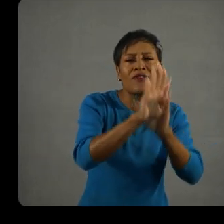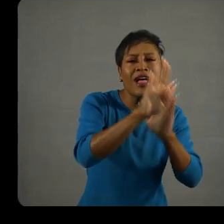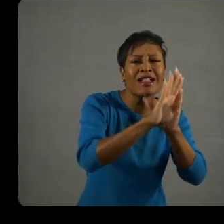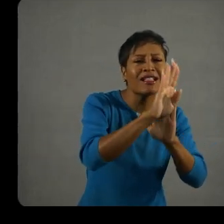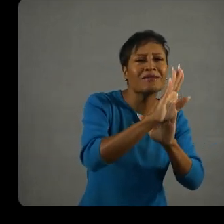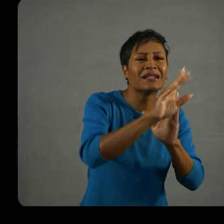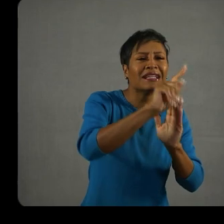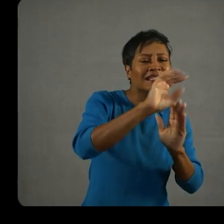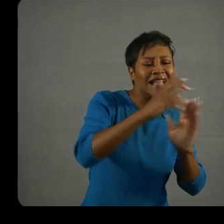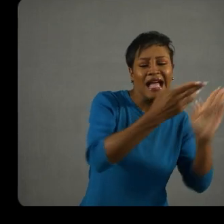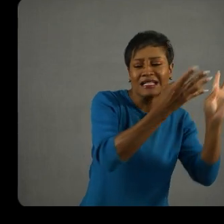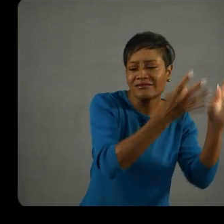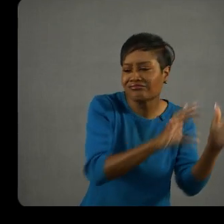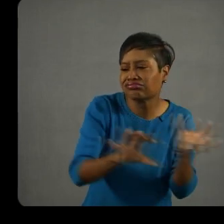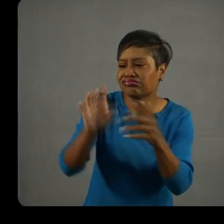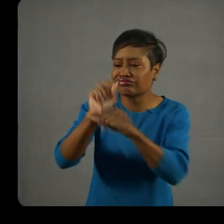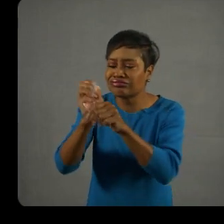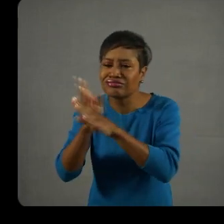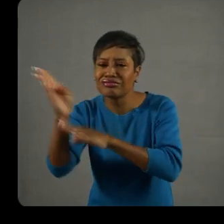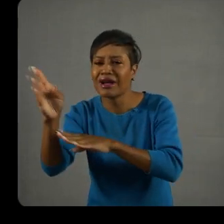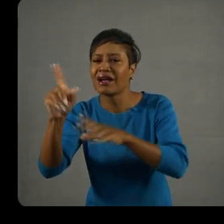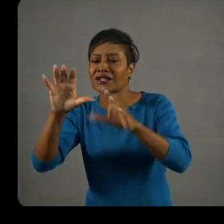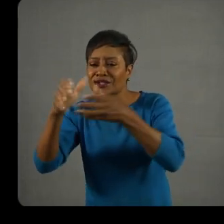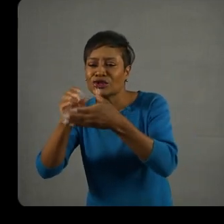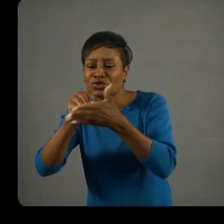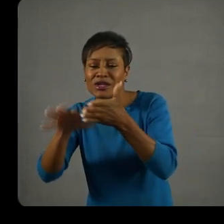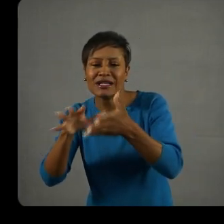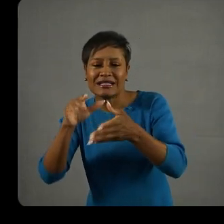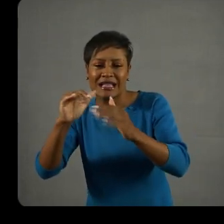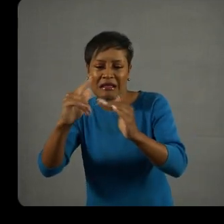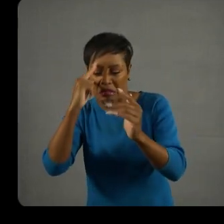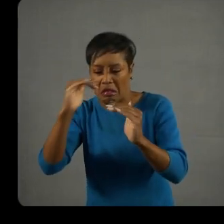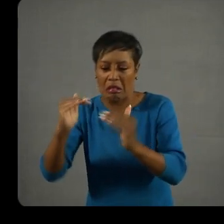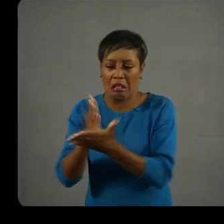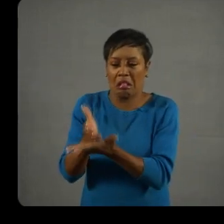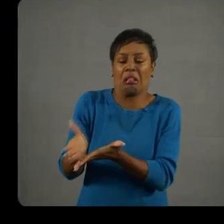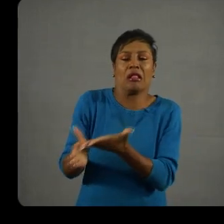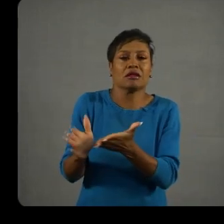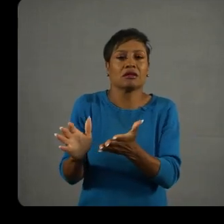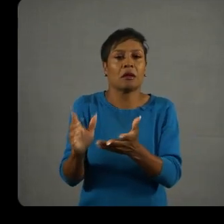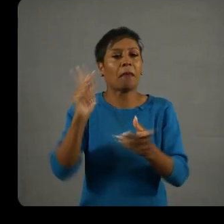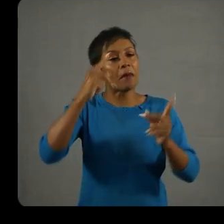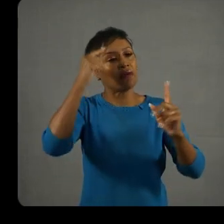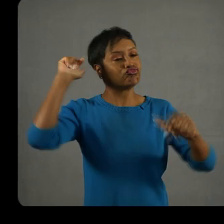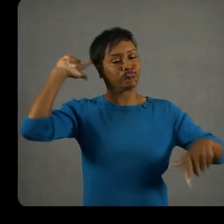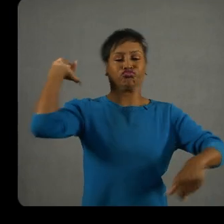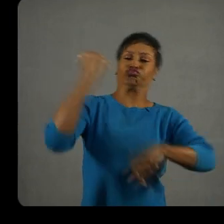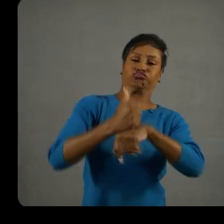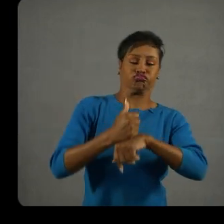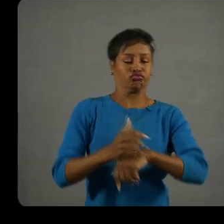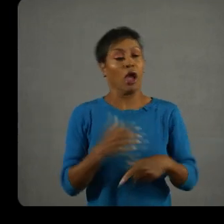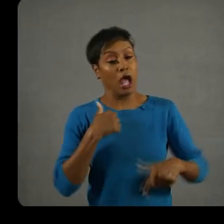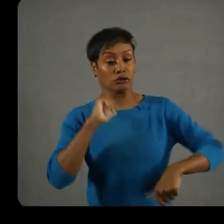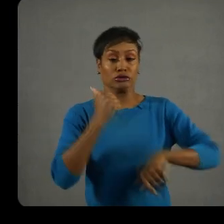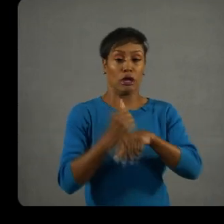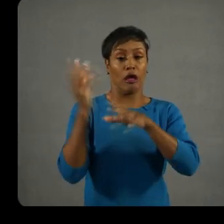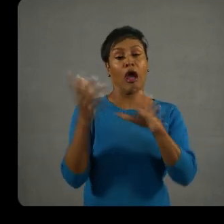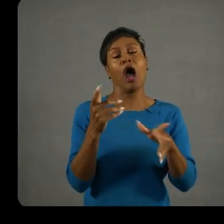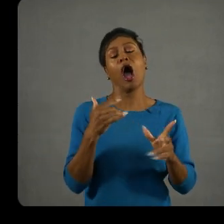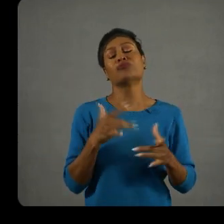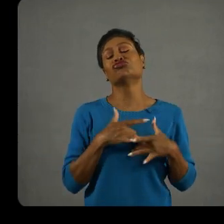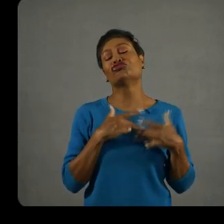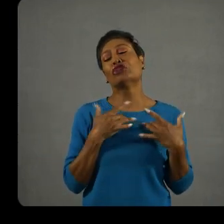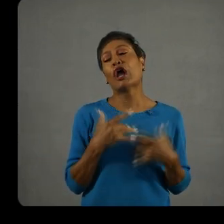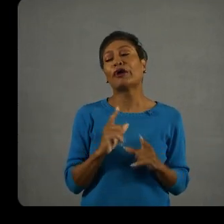tech talent pipeline, specifically for underestimated students. I think that there's this preconceived notion that doing so is charitable